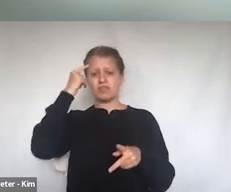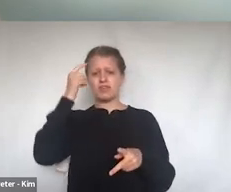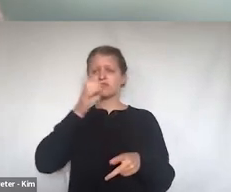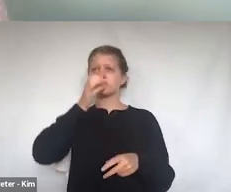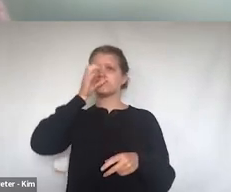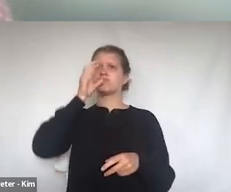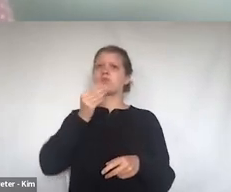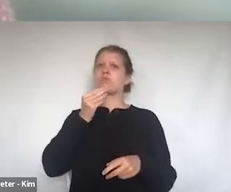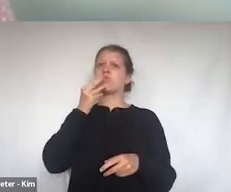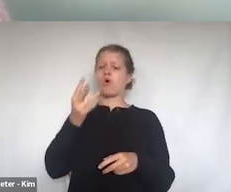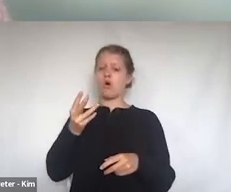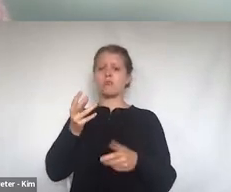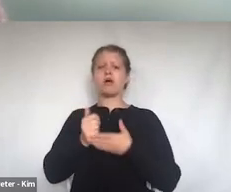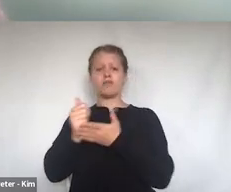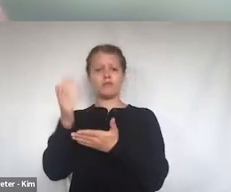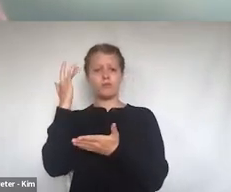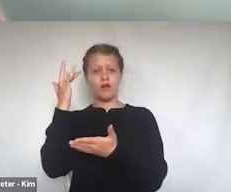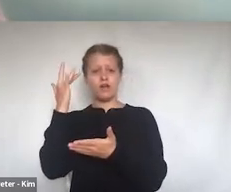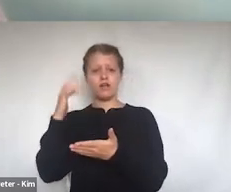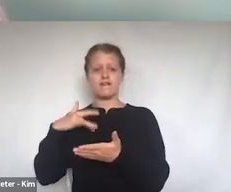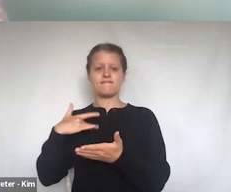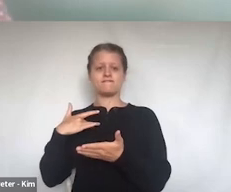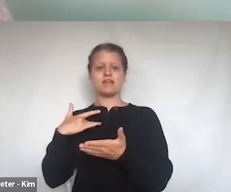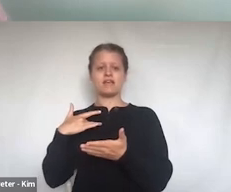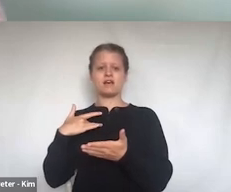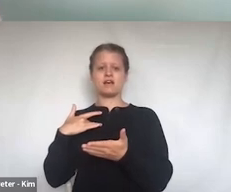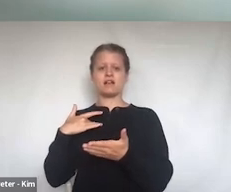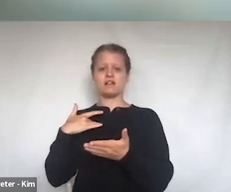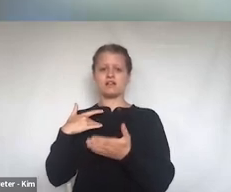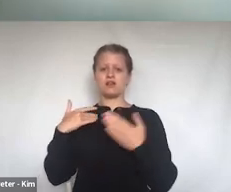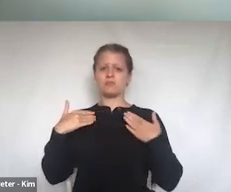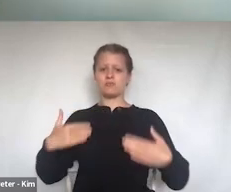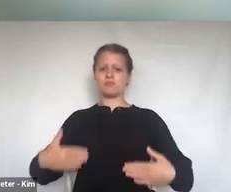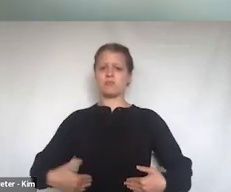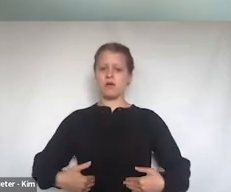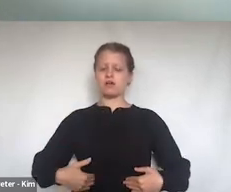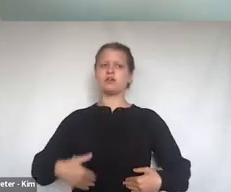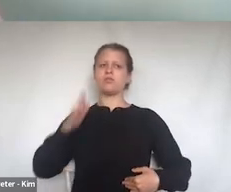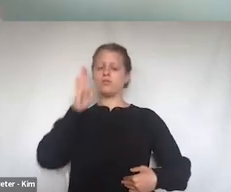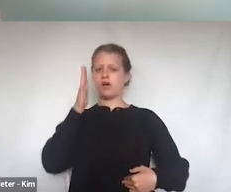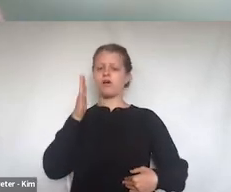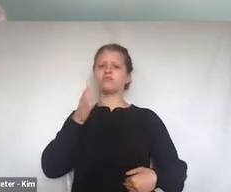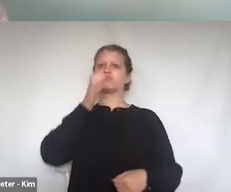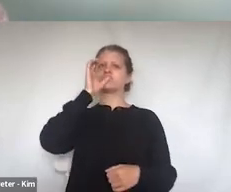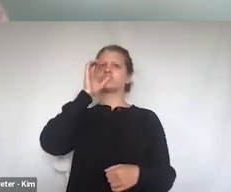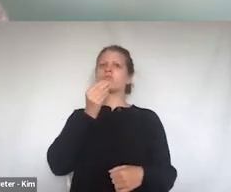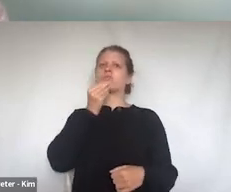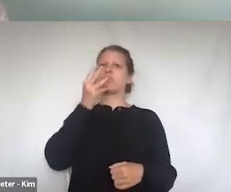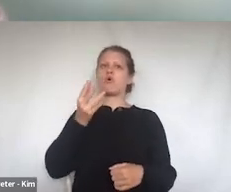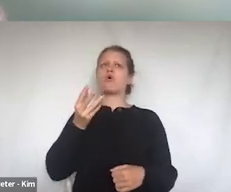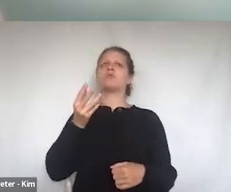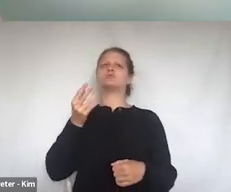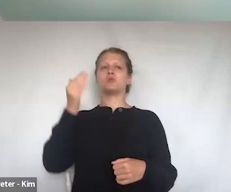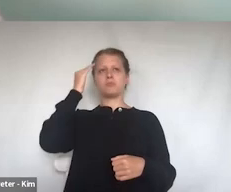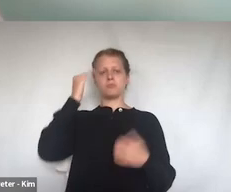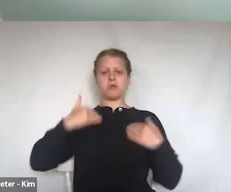because it does create this sensation of stimulating the body's response to cool off. But again, overall,